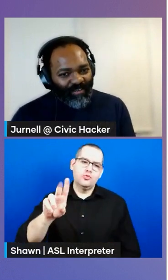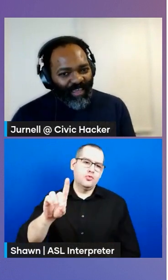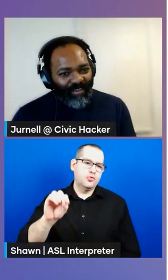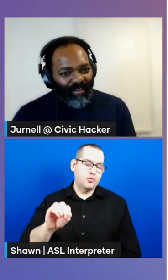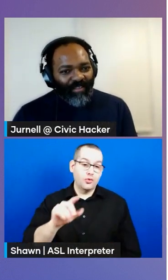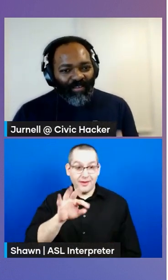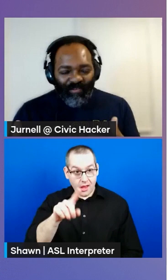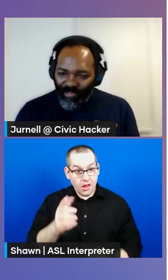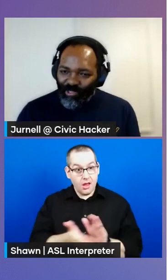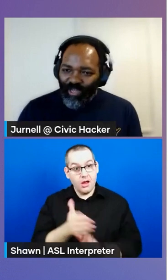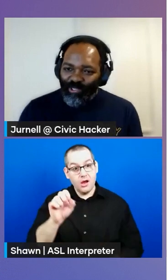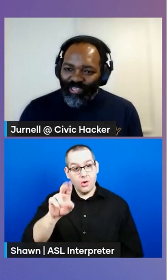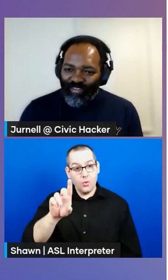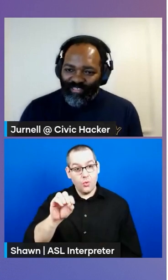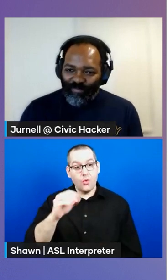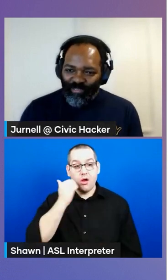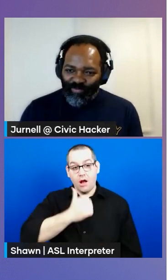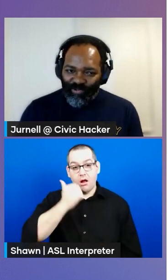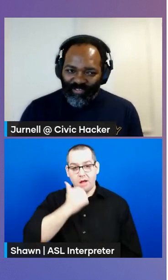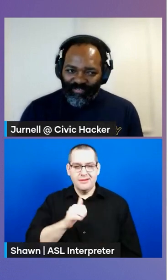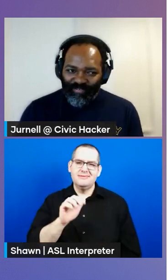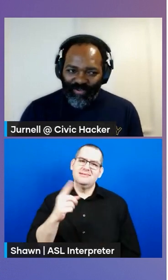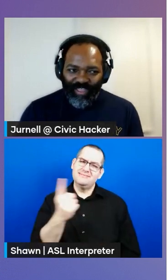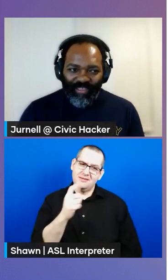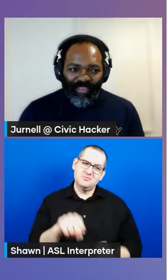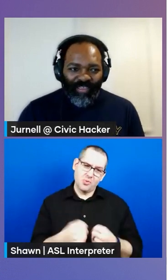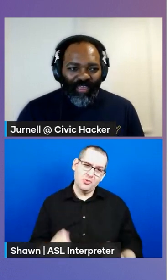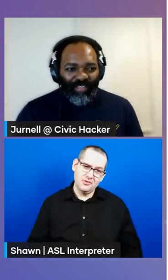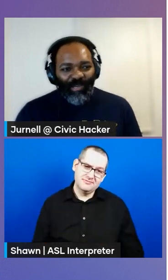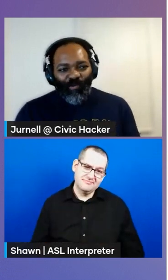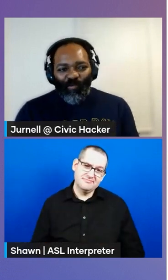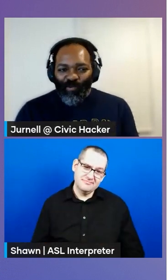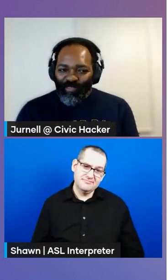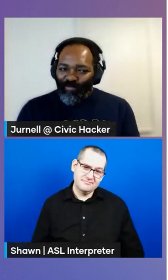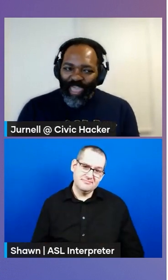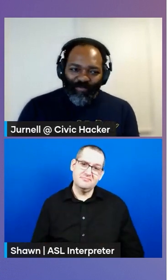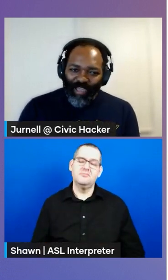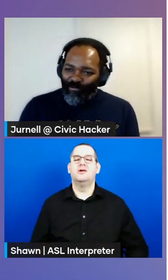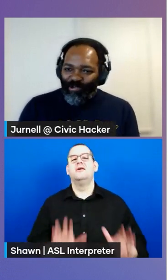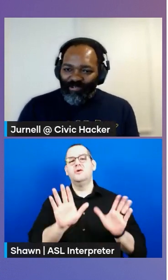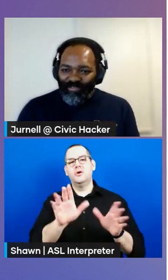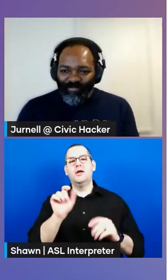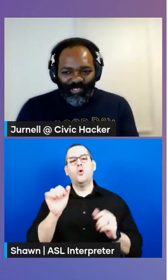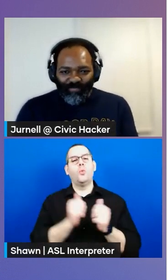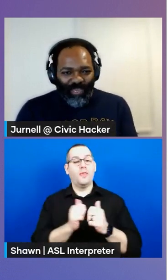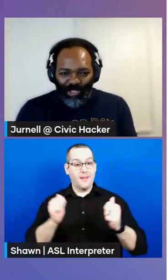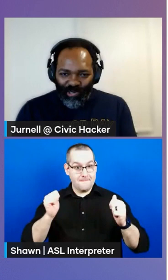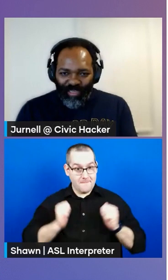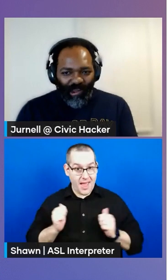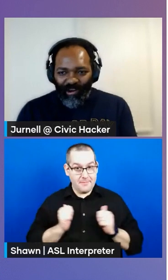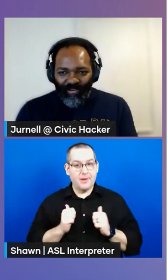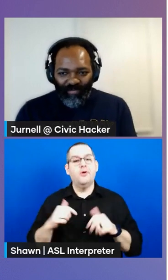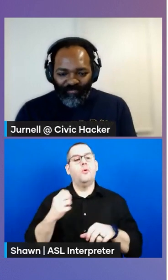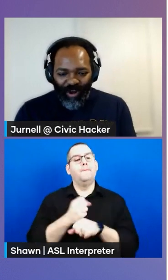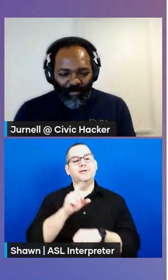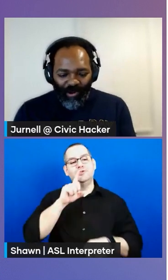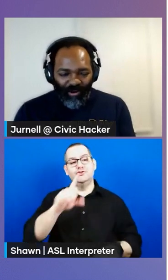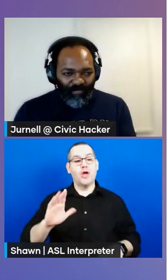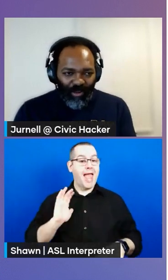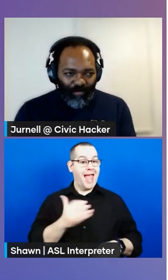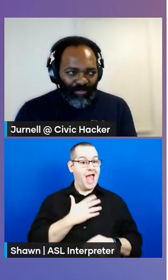on the day-to-day, understand that something's broken, right? And so with Backpack, we just make sure that our